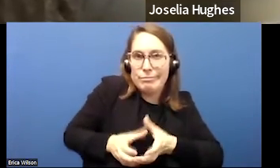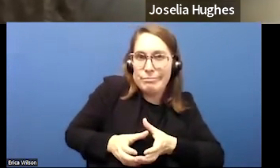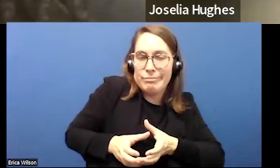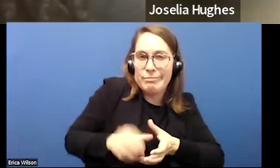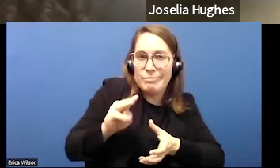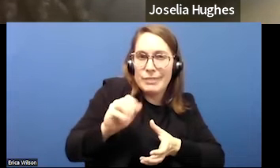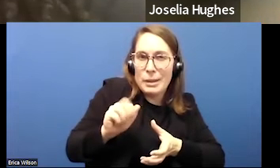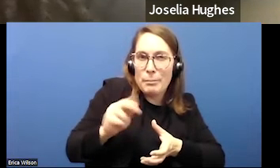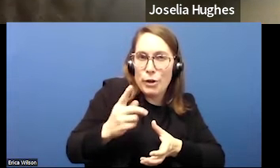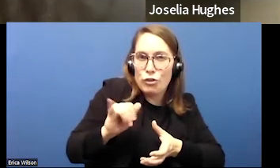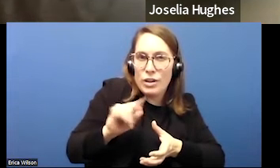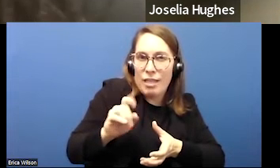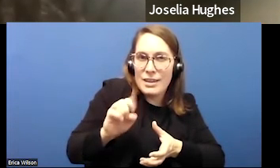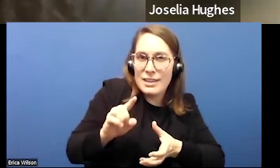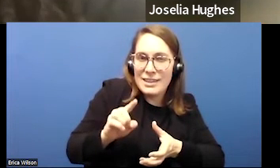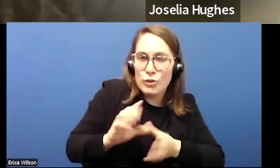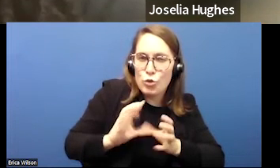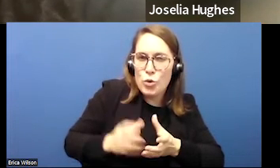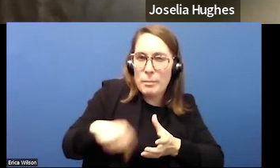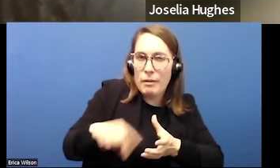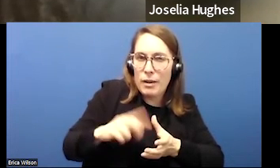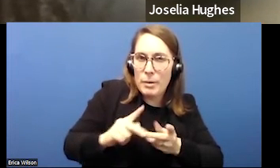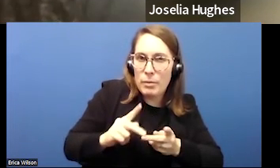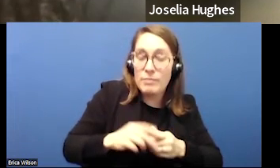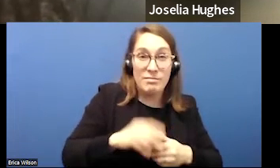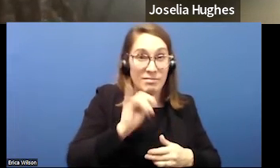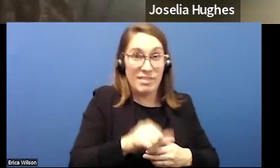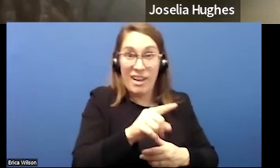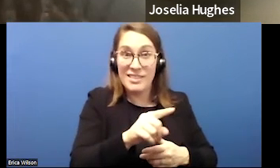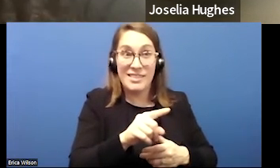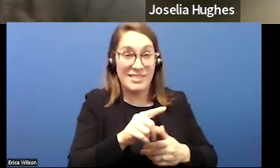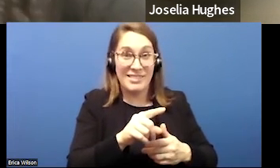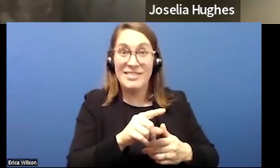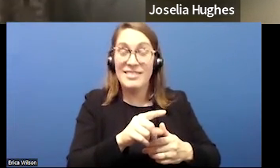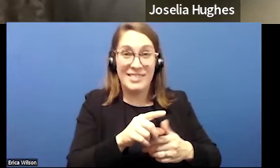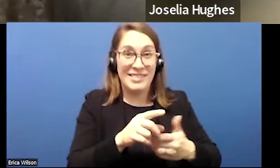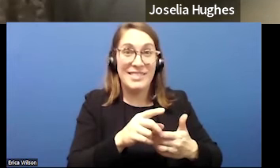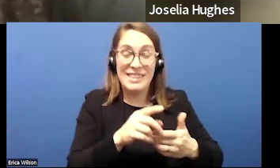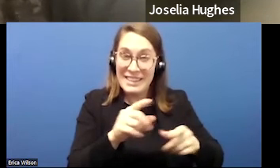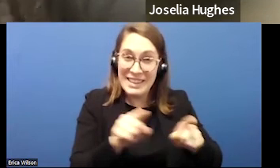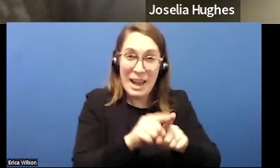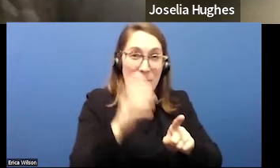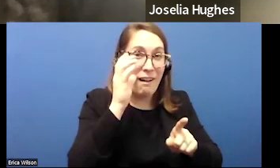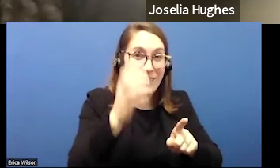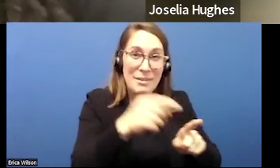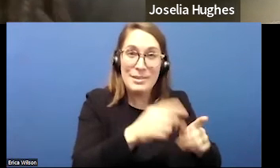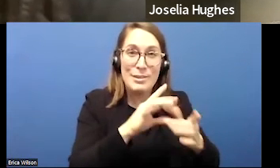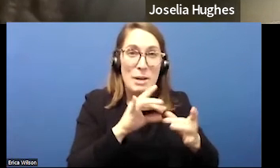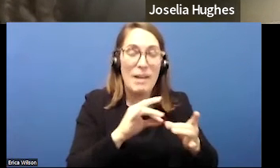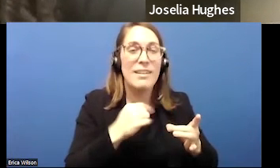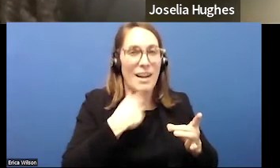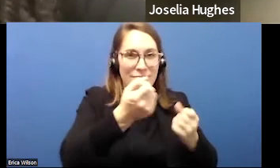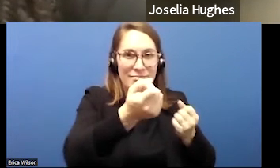like groups of people, right? That's what Right. like white supremacy does. That's its job. Mhm. Yeah, I hear you. And